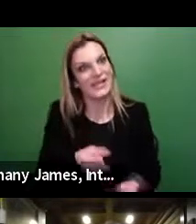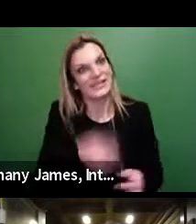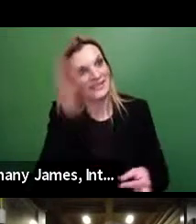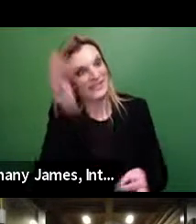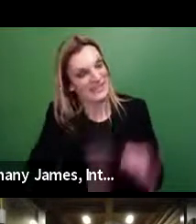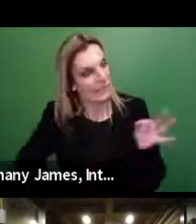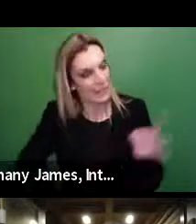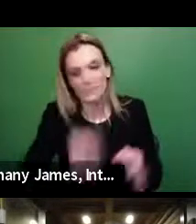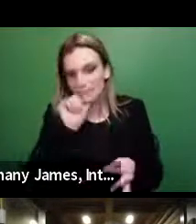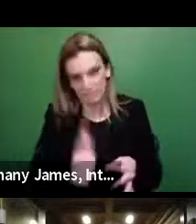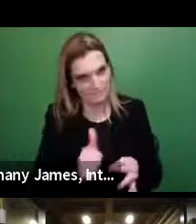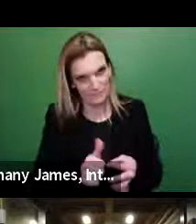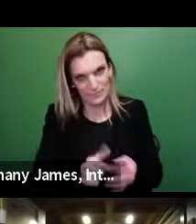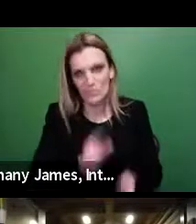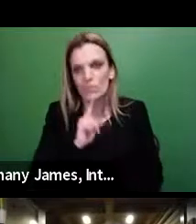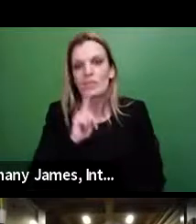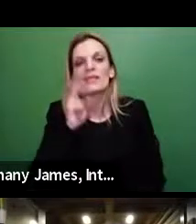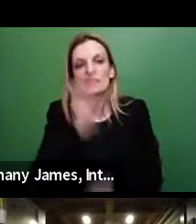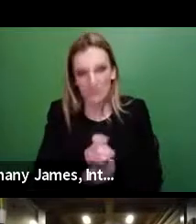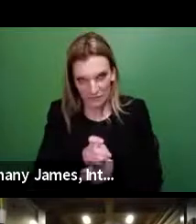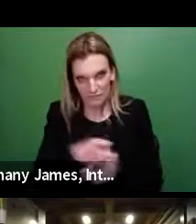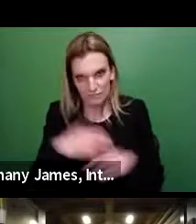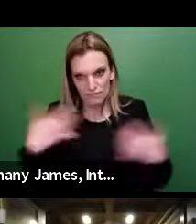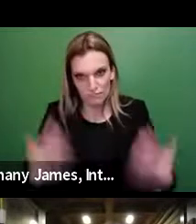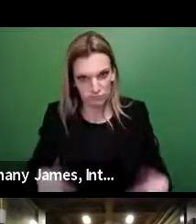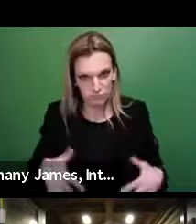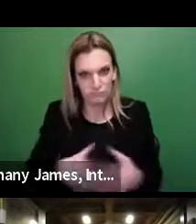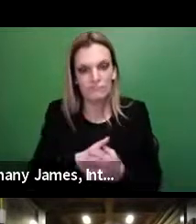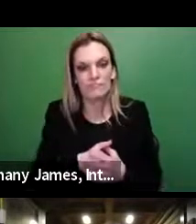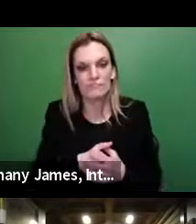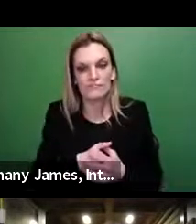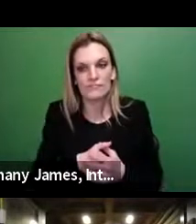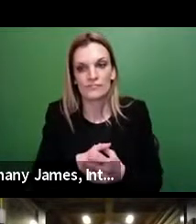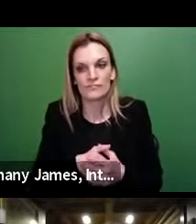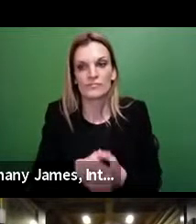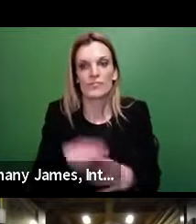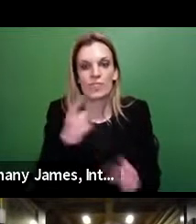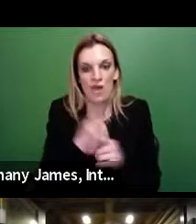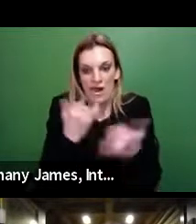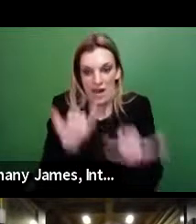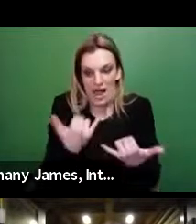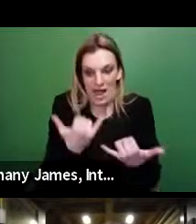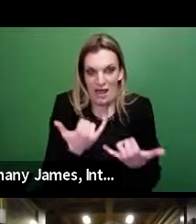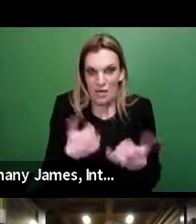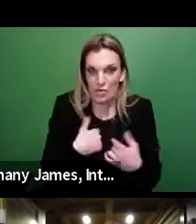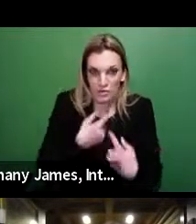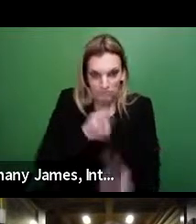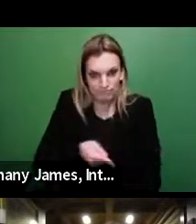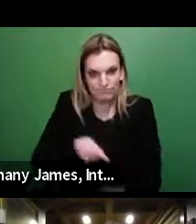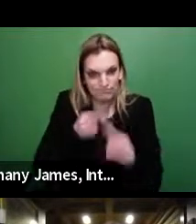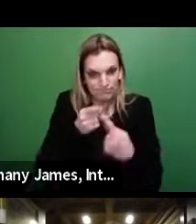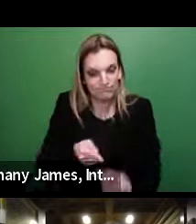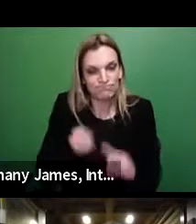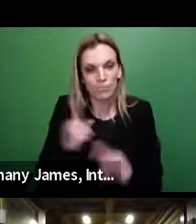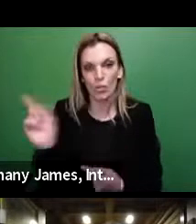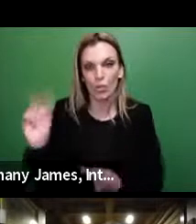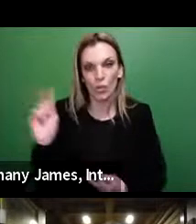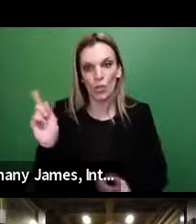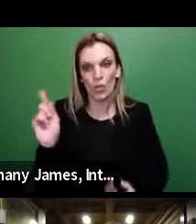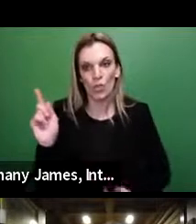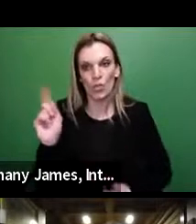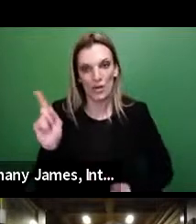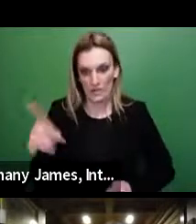pathway. And I don't see anything happening that would affect anything that we're struggling with here in Michigan, where the essential